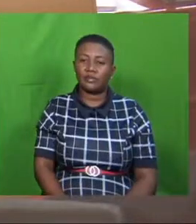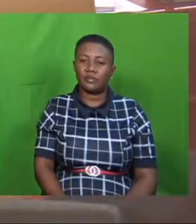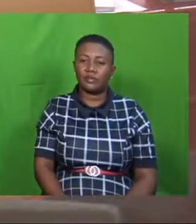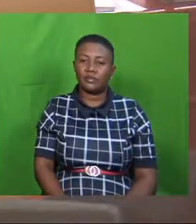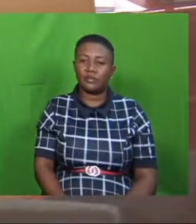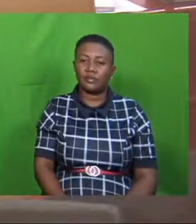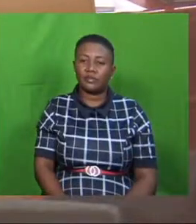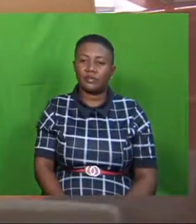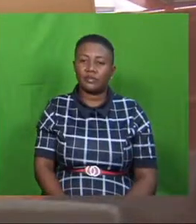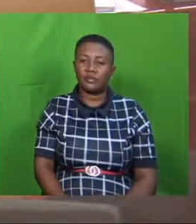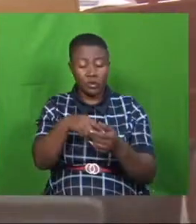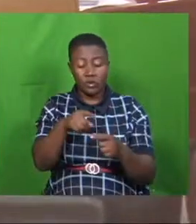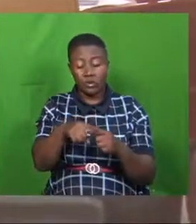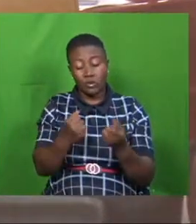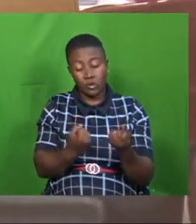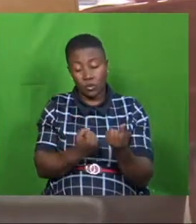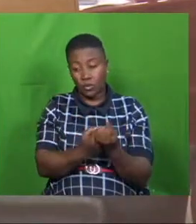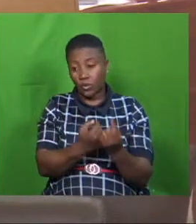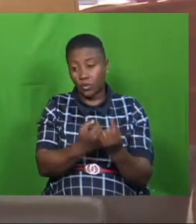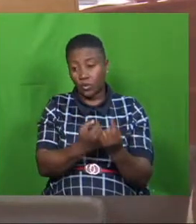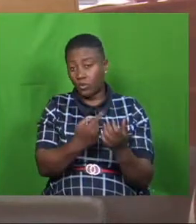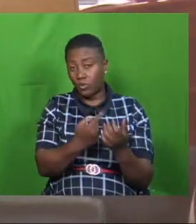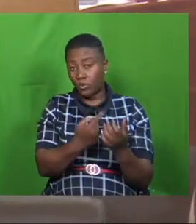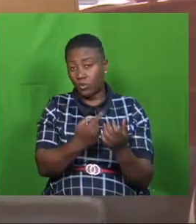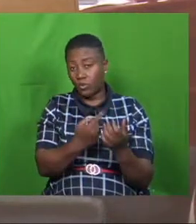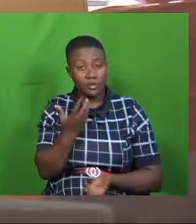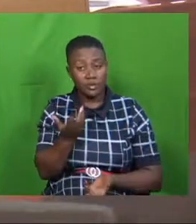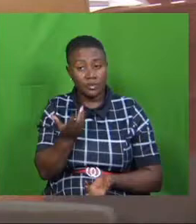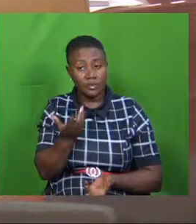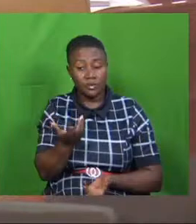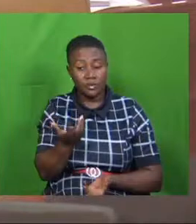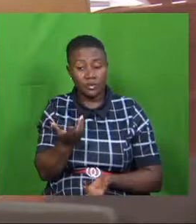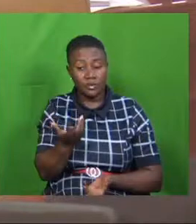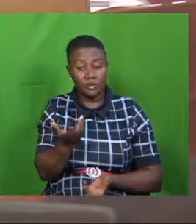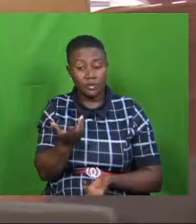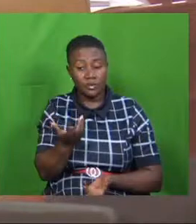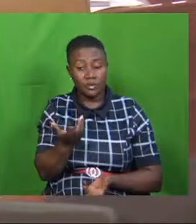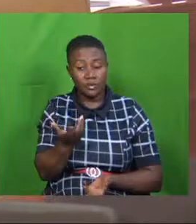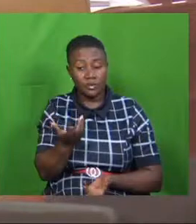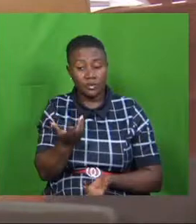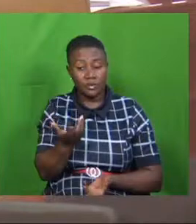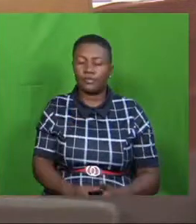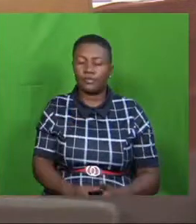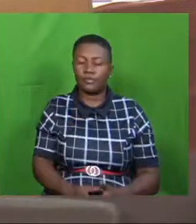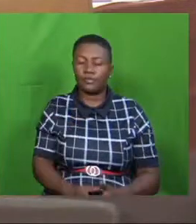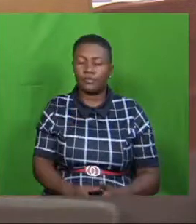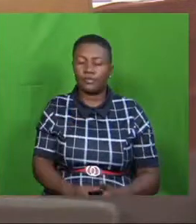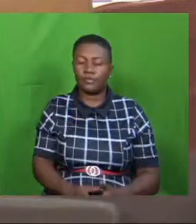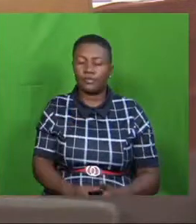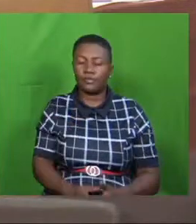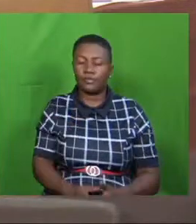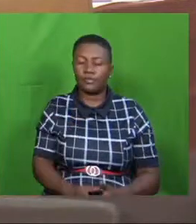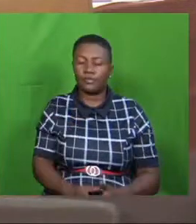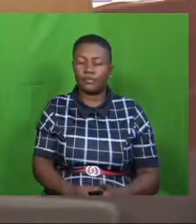to second the motion. In doing so, Mr. Speaker, I would like to advert